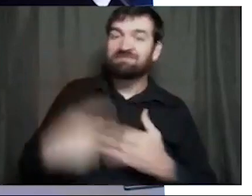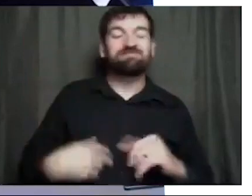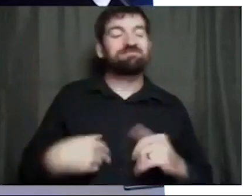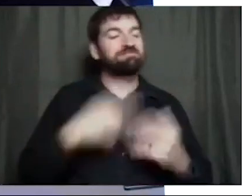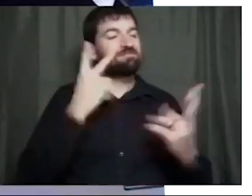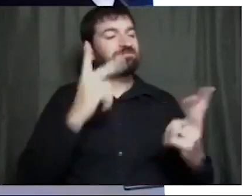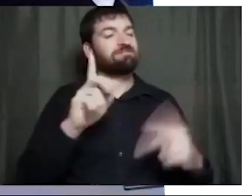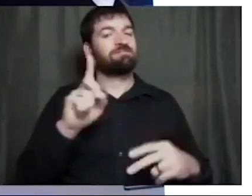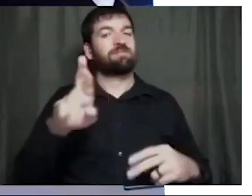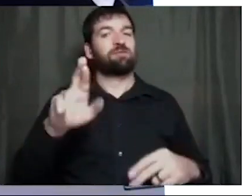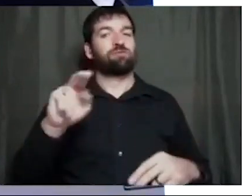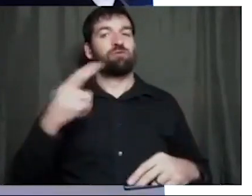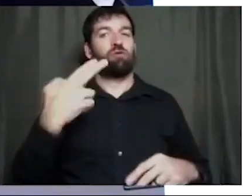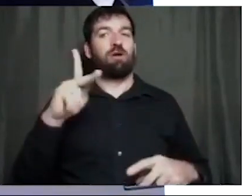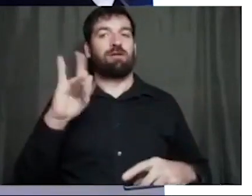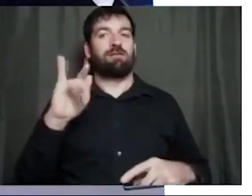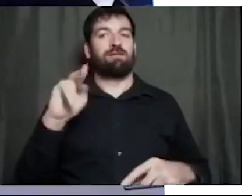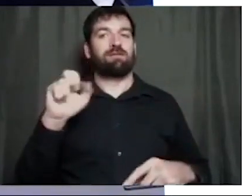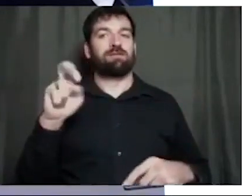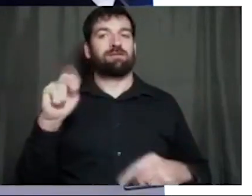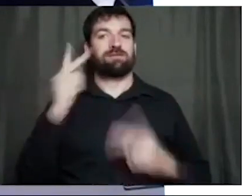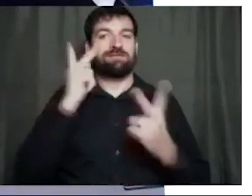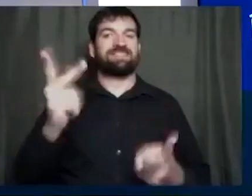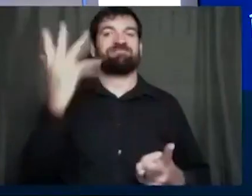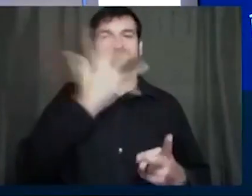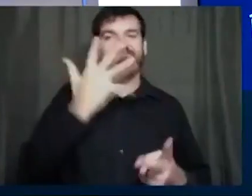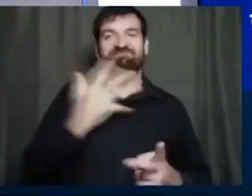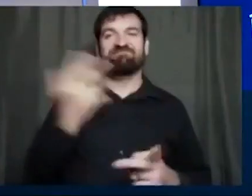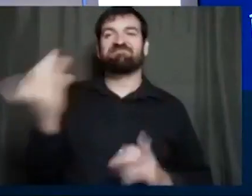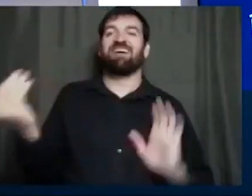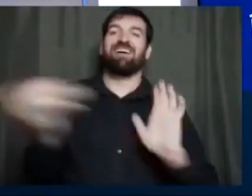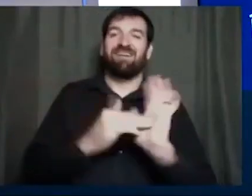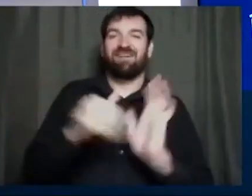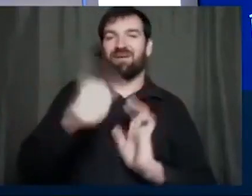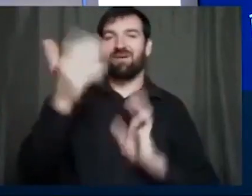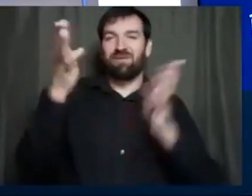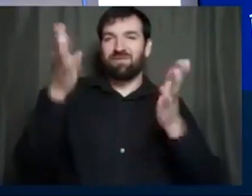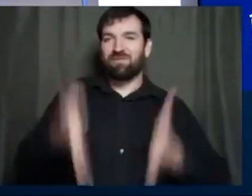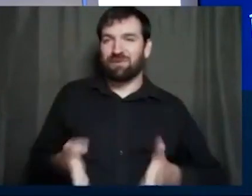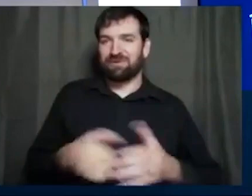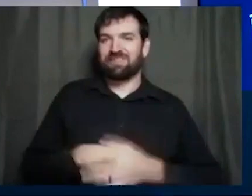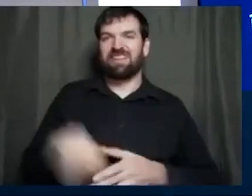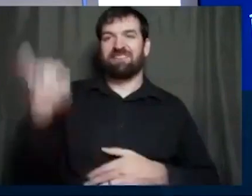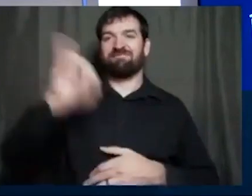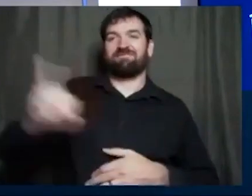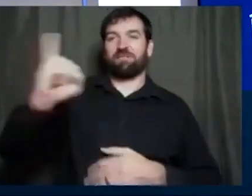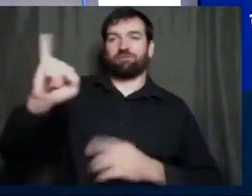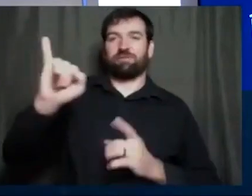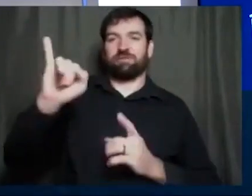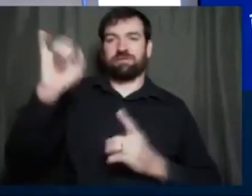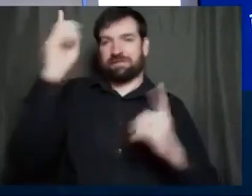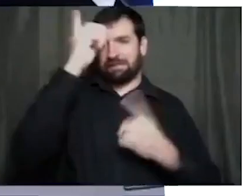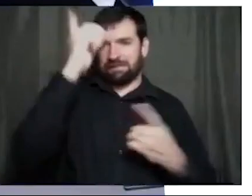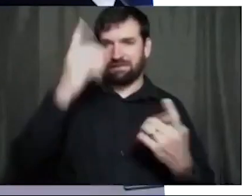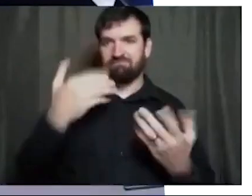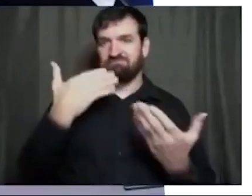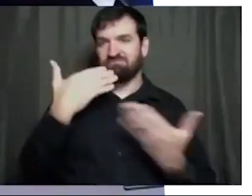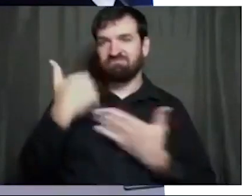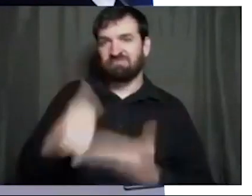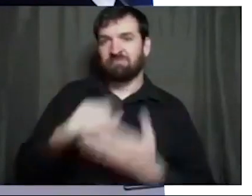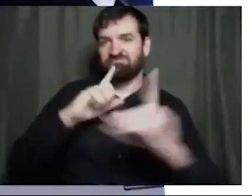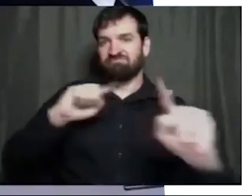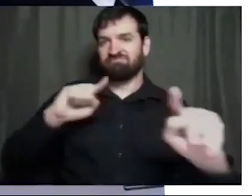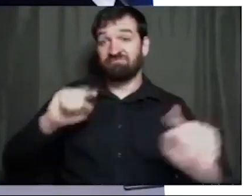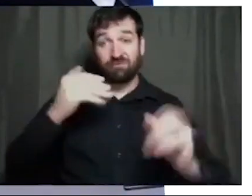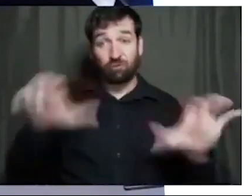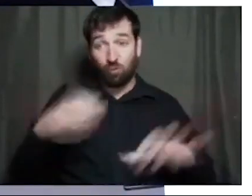see your face, to come in and kind of have another person in infectious disease help us answer some of these questions. So Absolutely. You're doing well? Yep. All